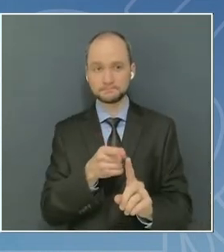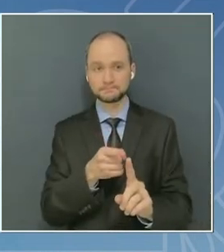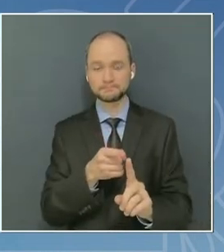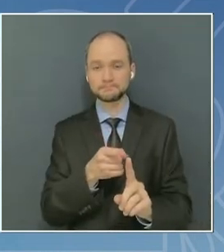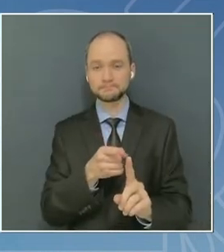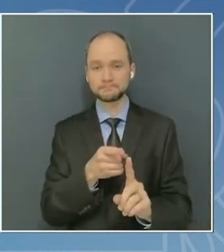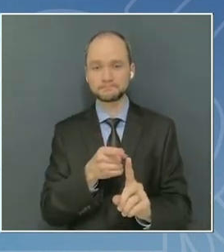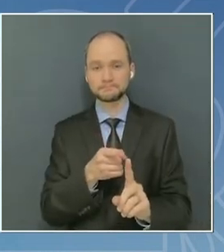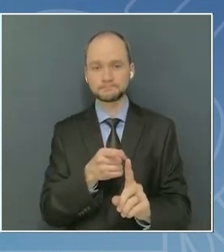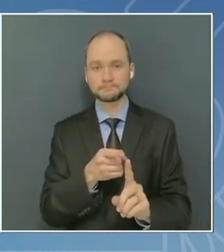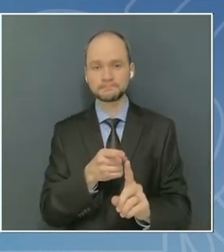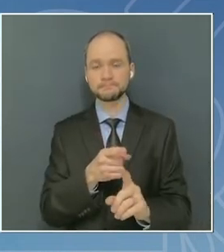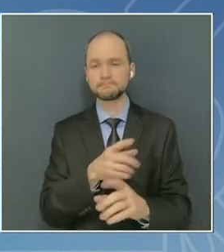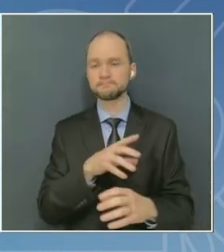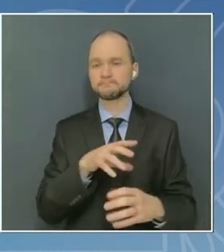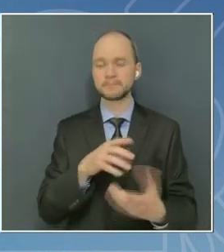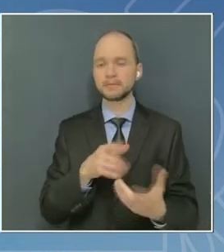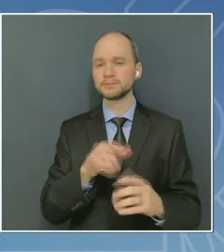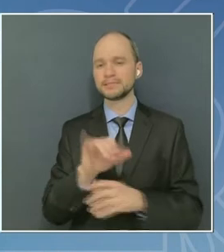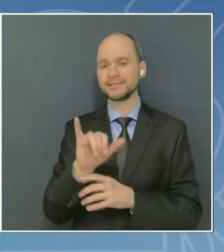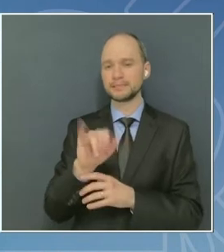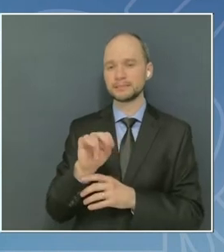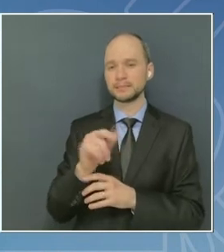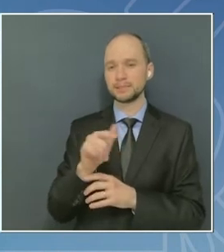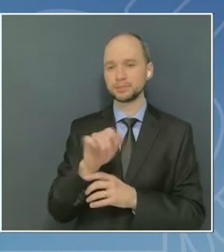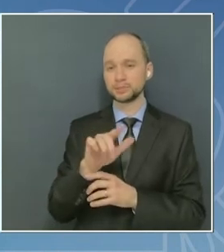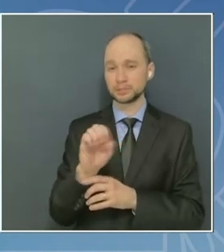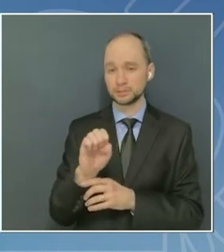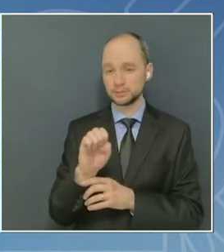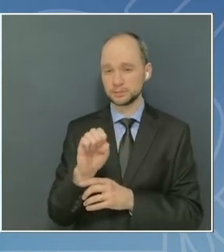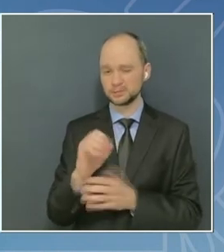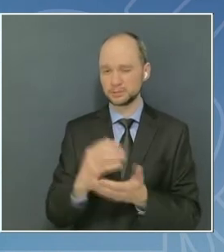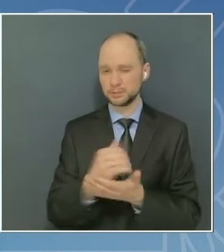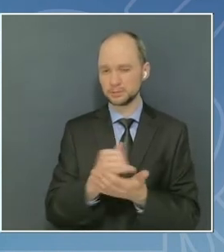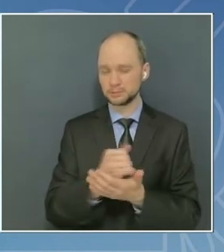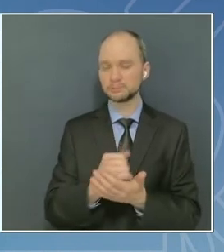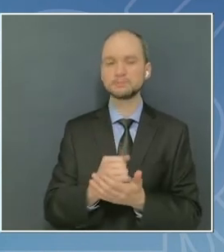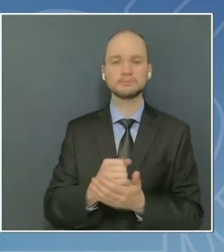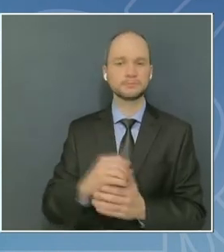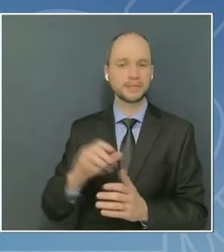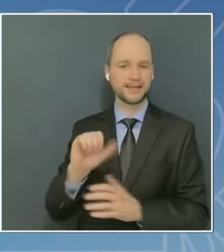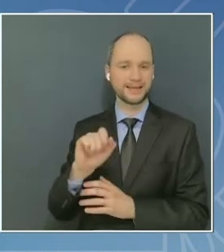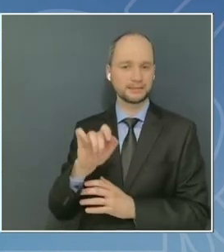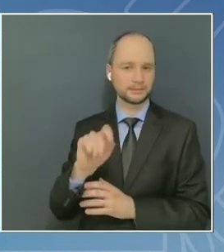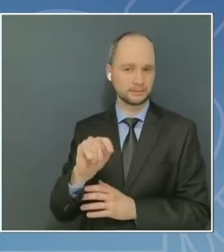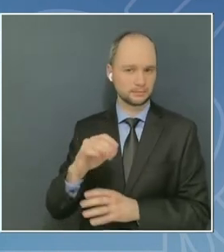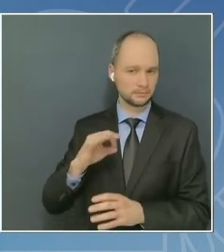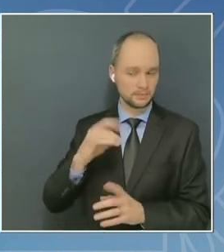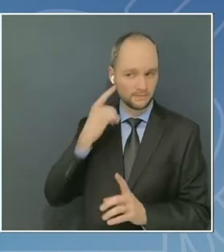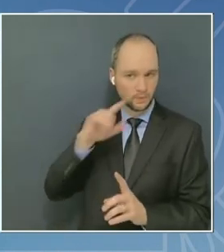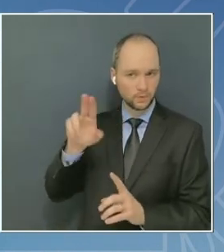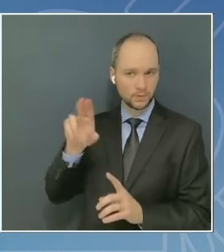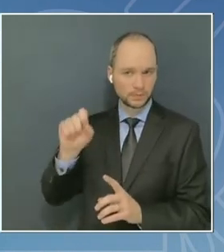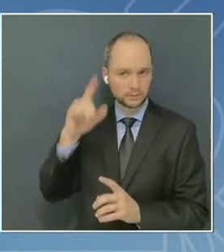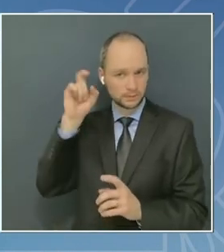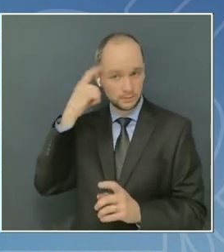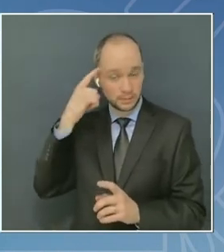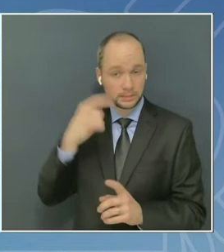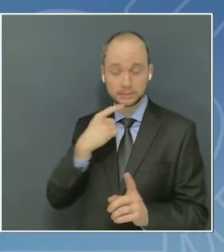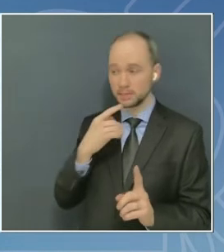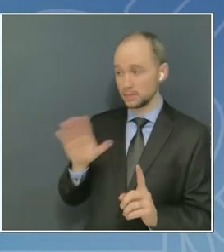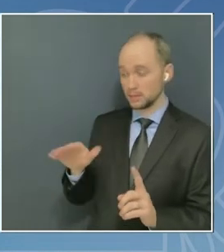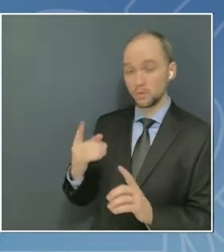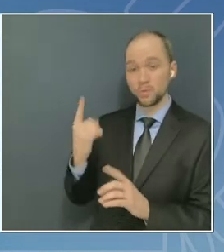intelligence asset to the United States government and had given her the opportunity to evacuate with him the night